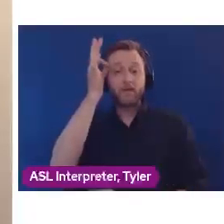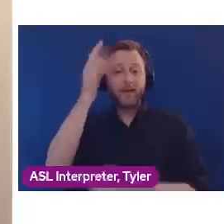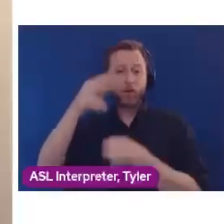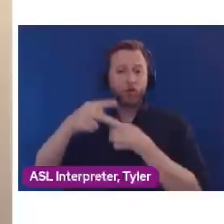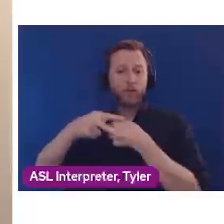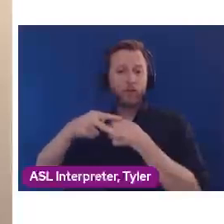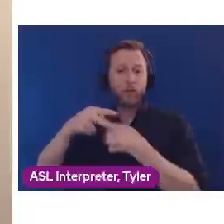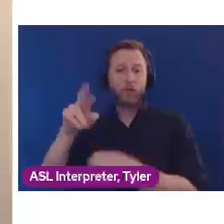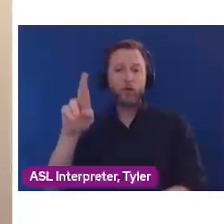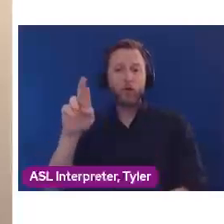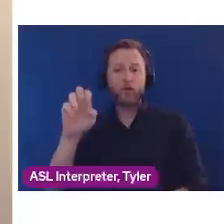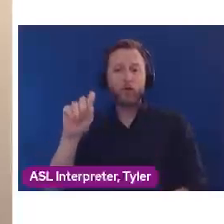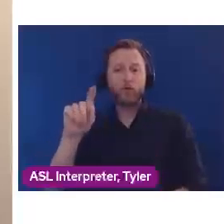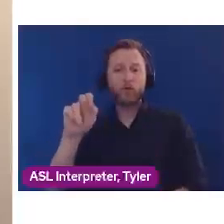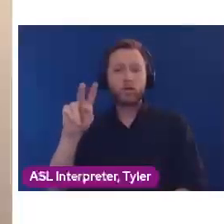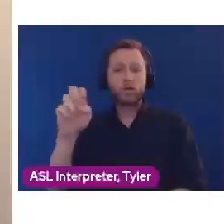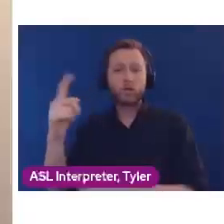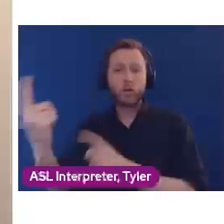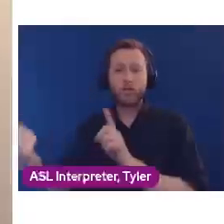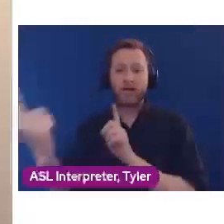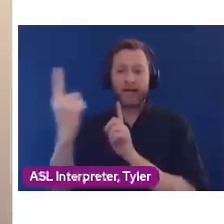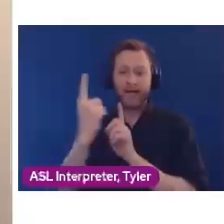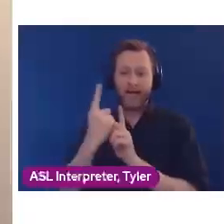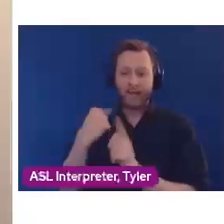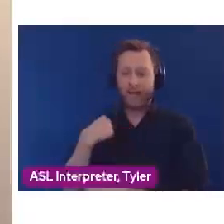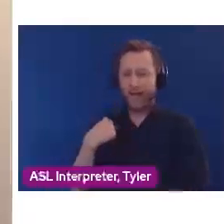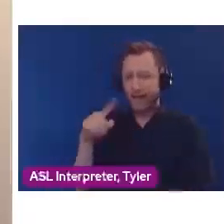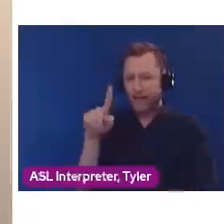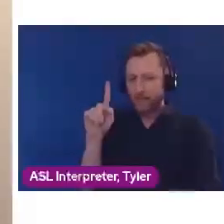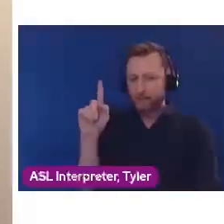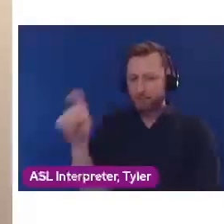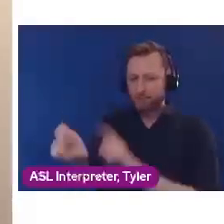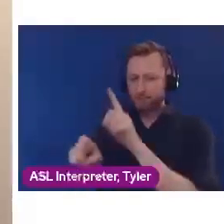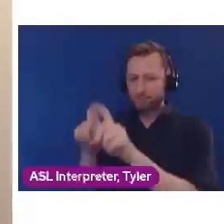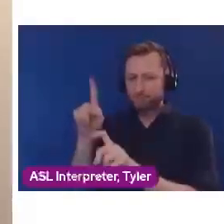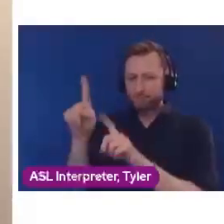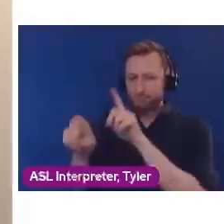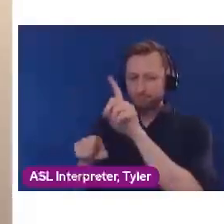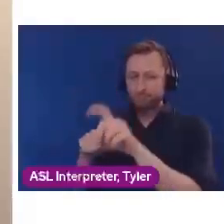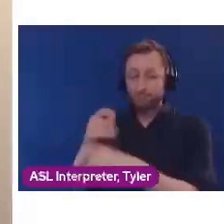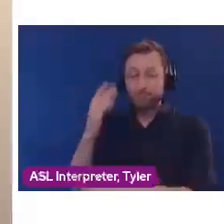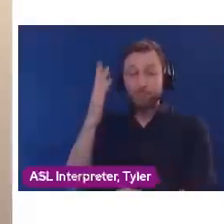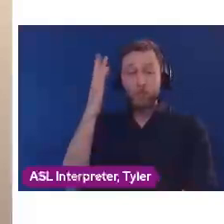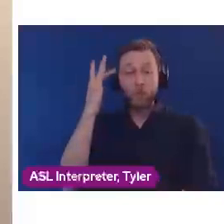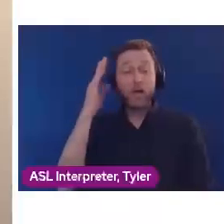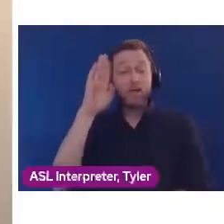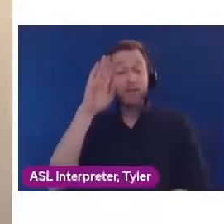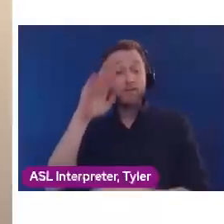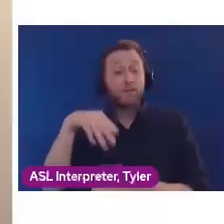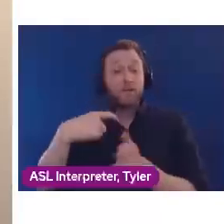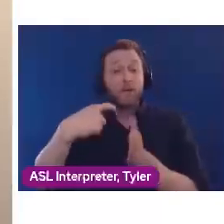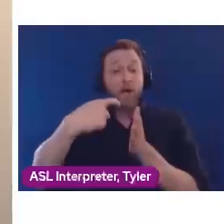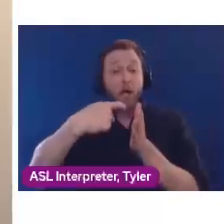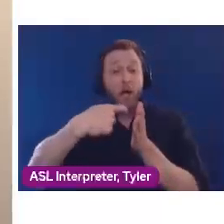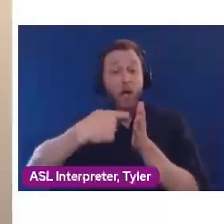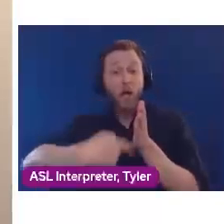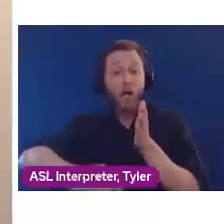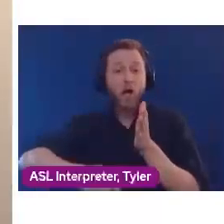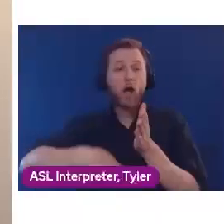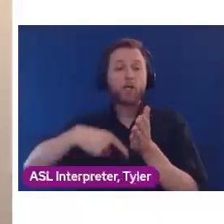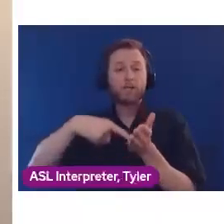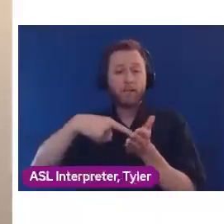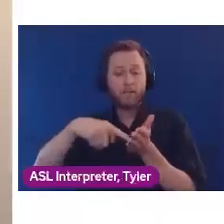I questioned him because one thing that is going into increased prices now is the federal